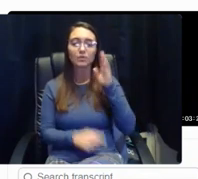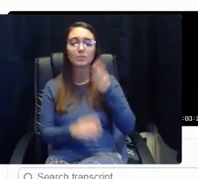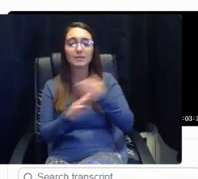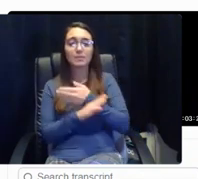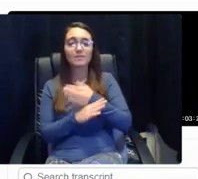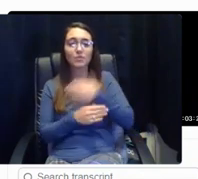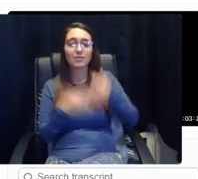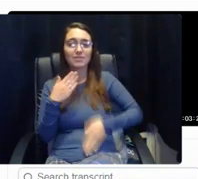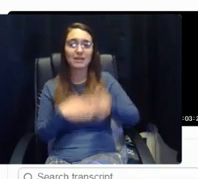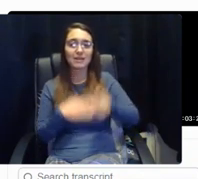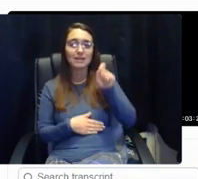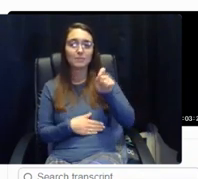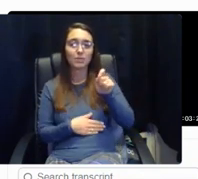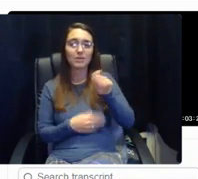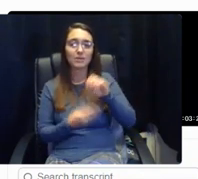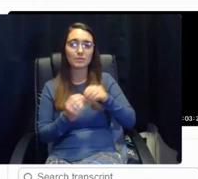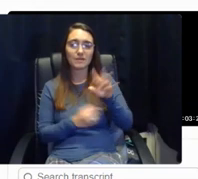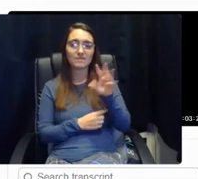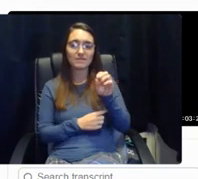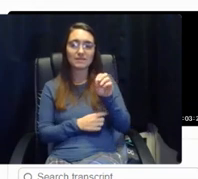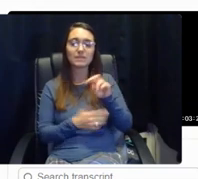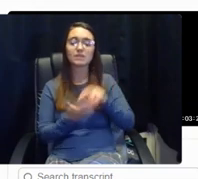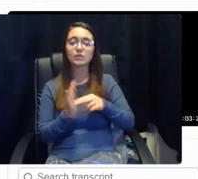50. So therefore,